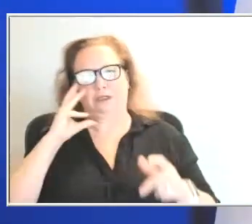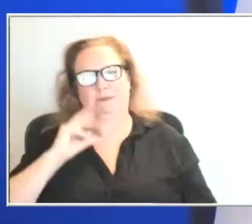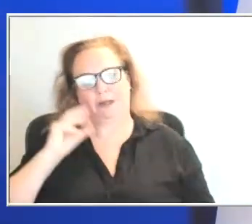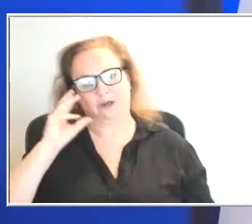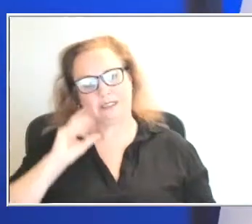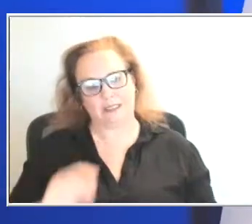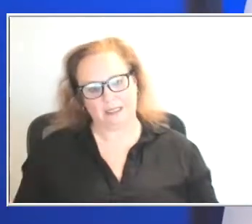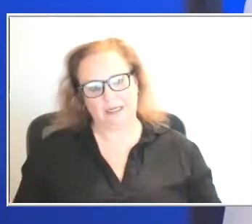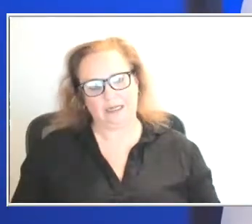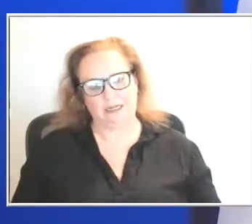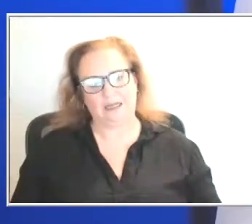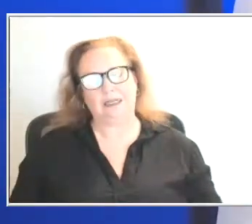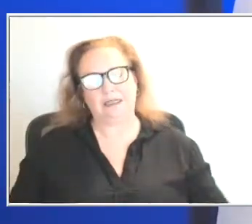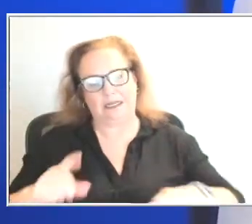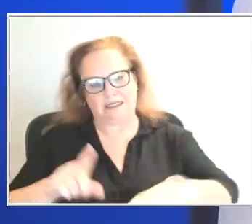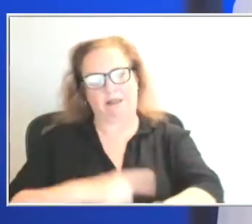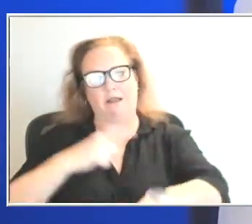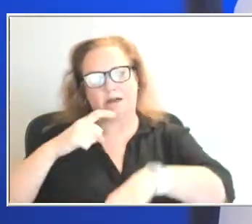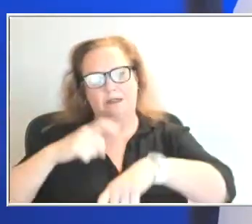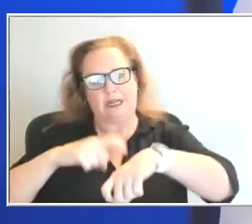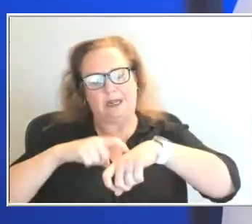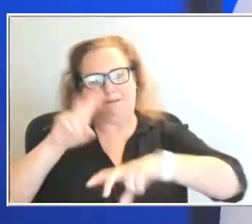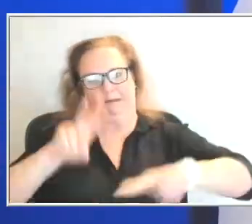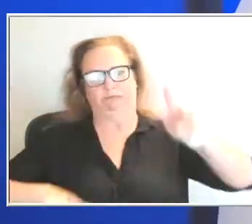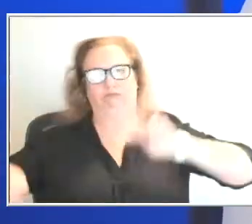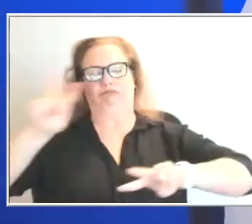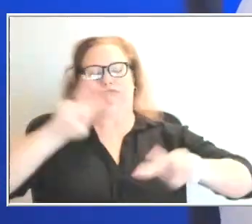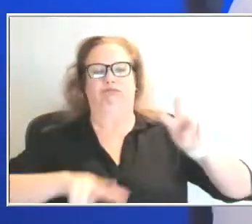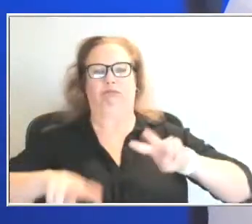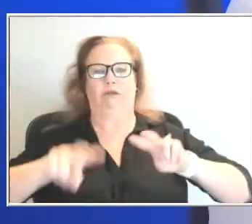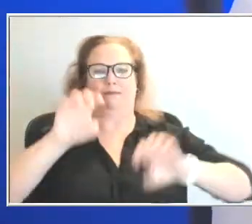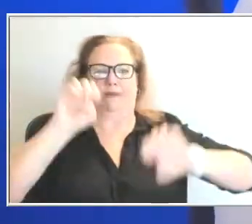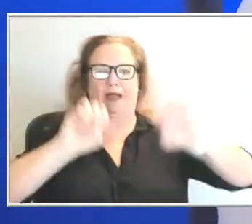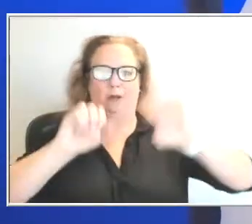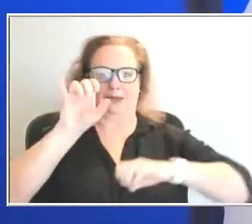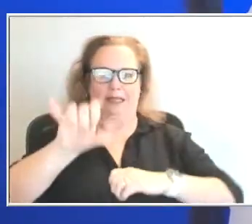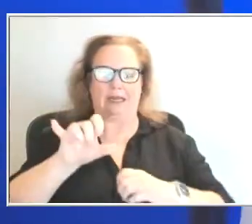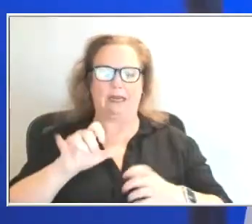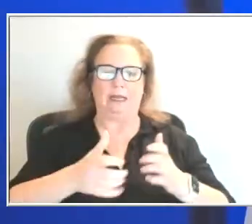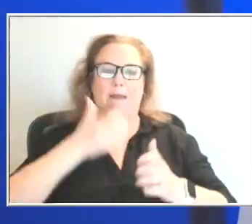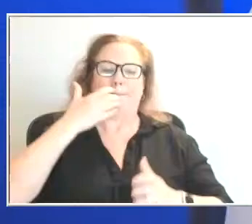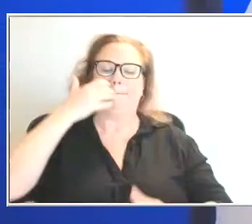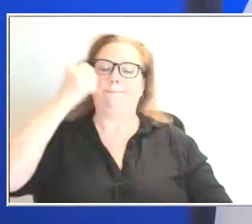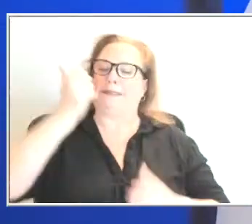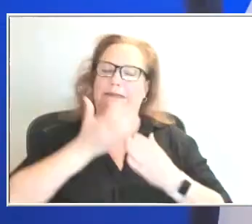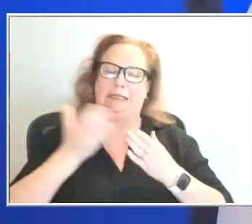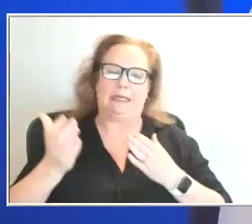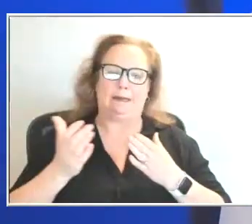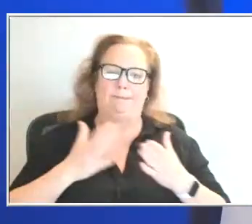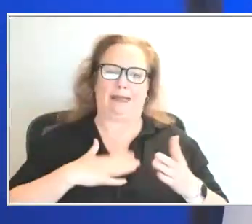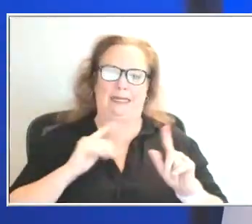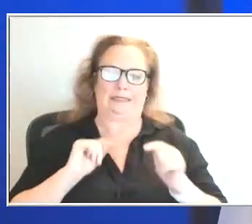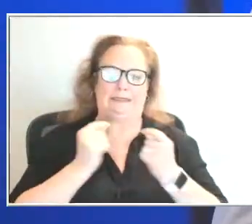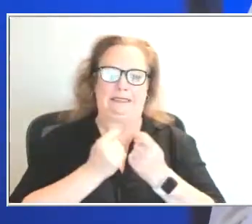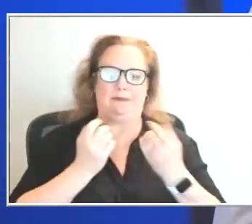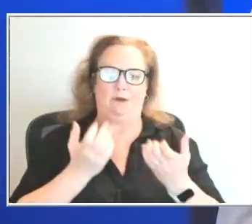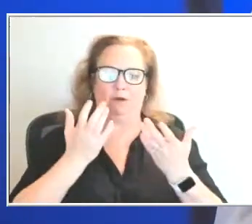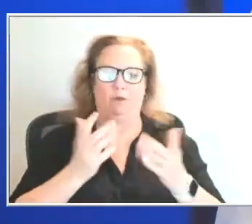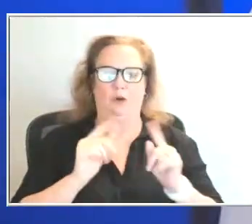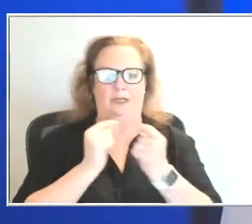it takes a long time to start looking at that. And really, the best thing that I can offer that my team does, and we're a team of 3,